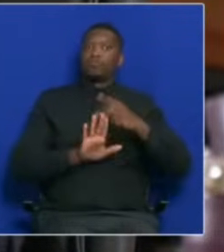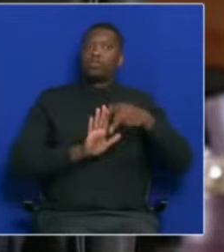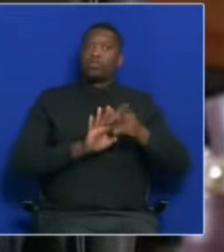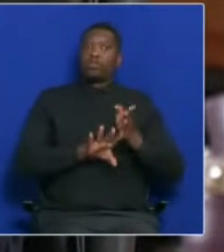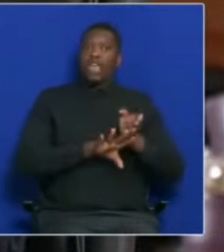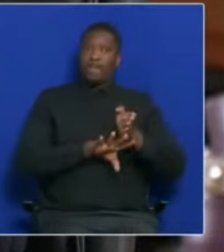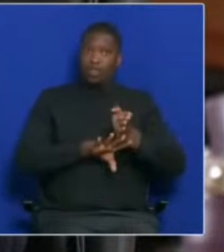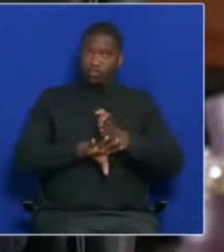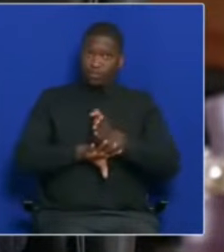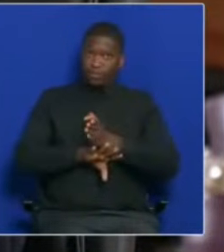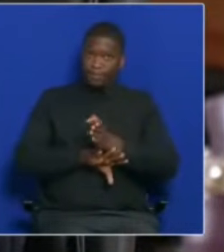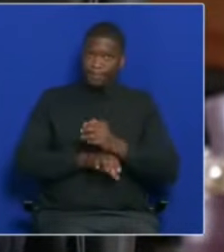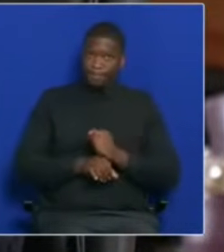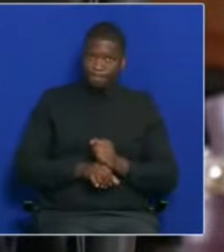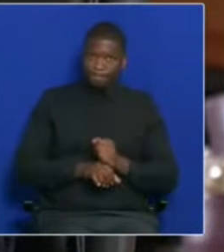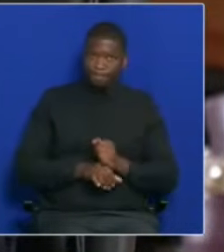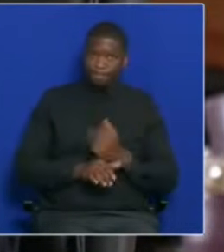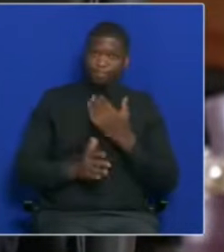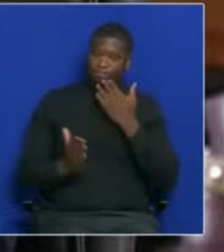to the